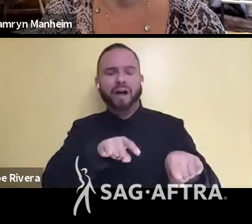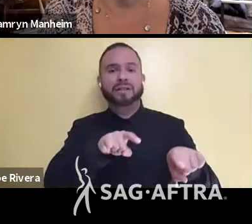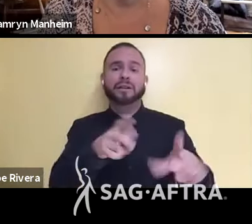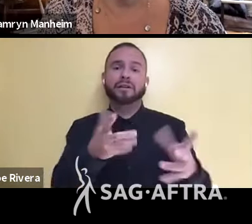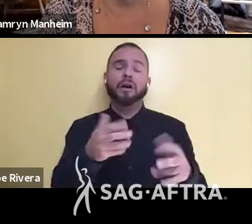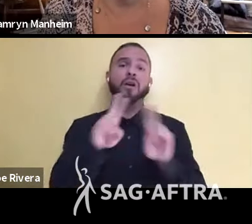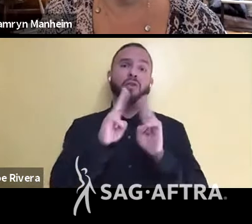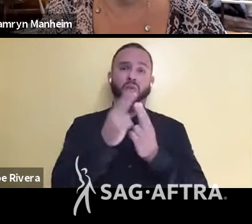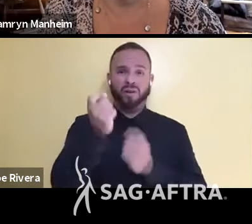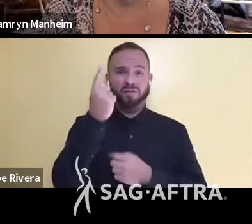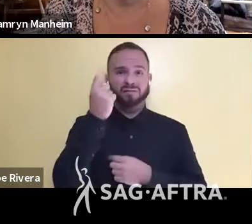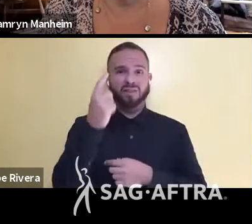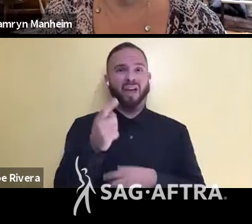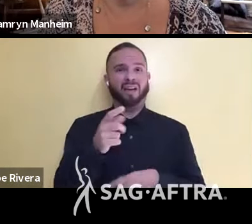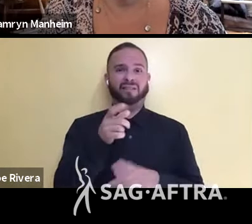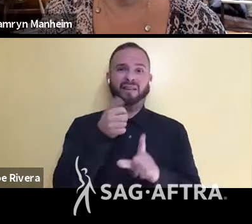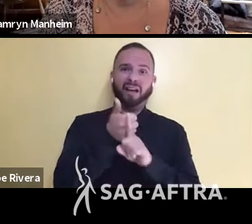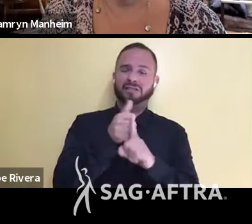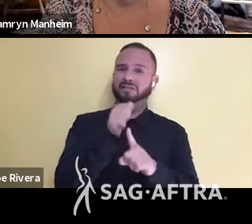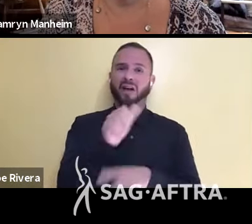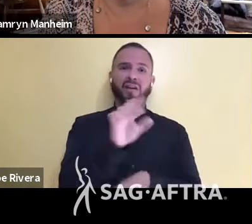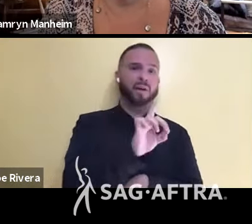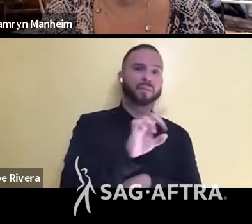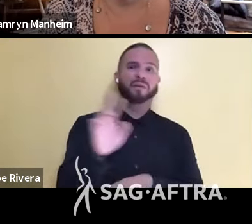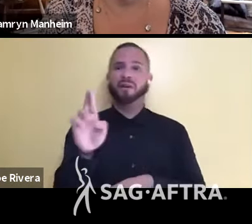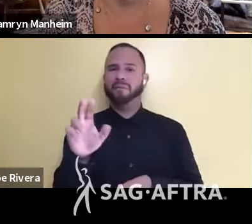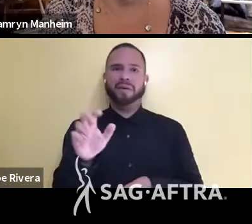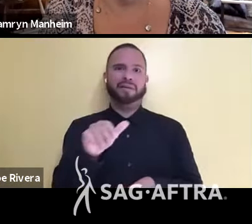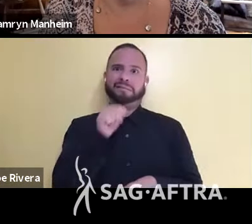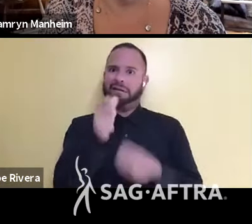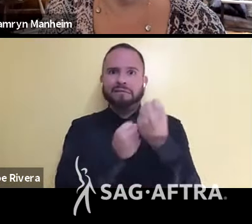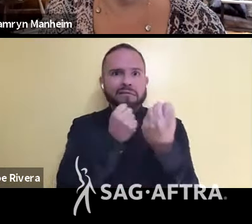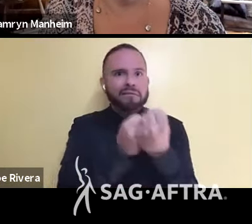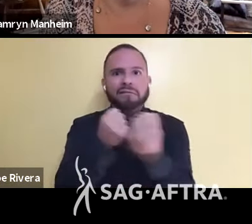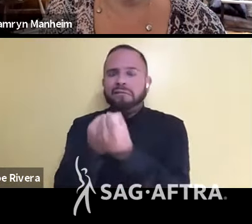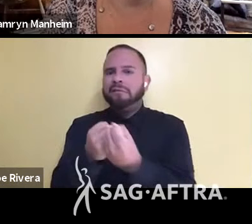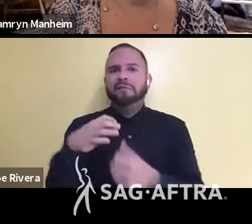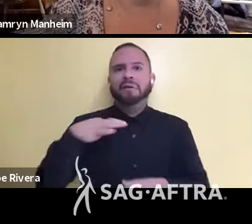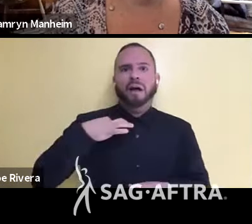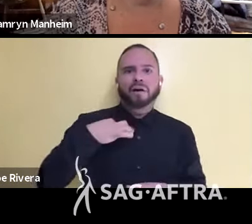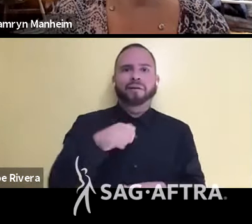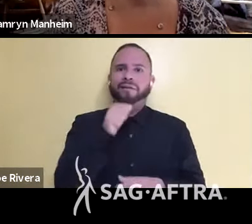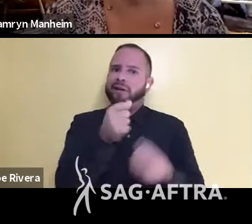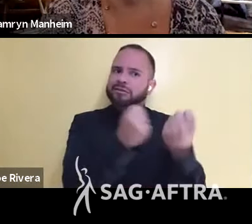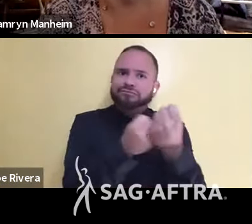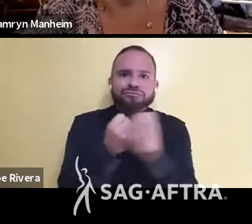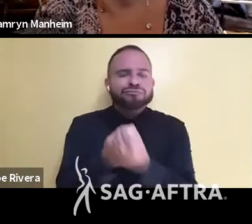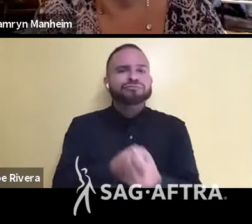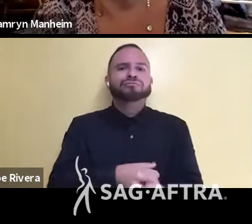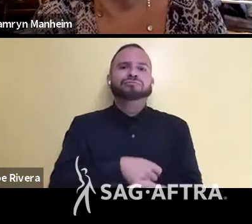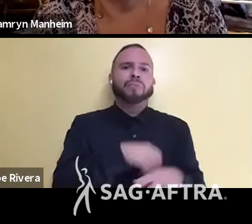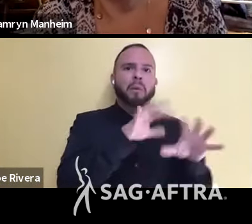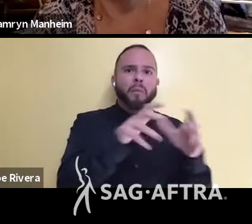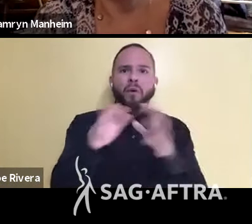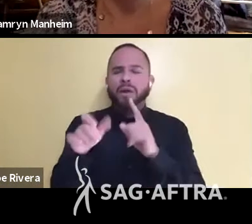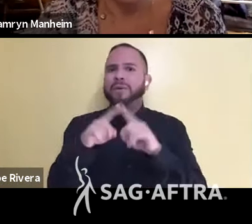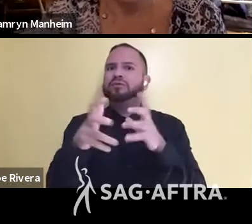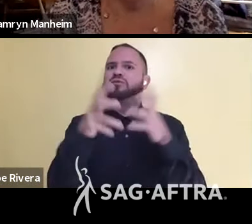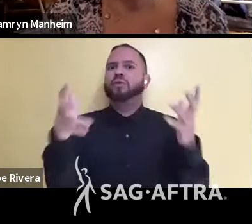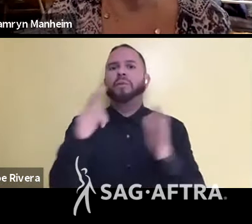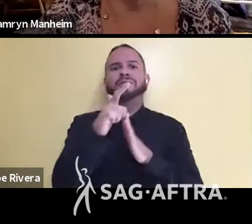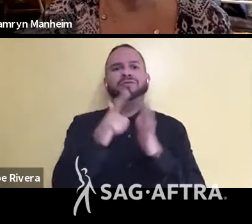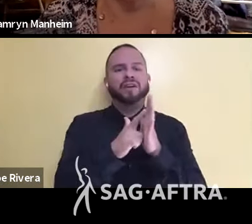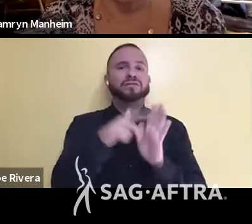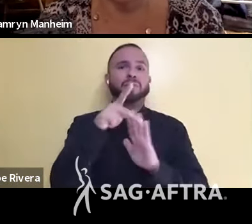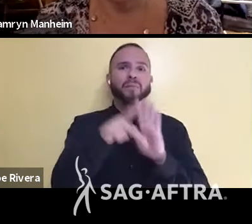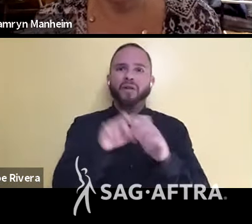actually nonpartisan and does not advocate or endorse candidates or parties, there is so much legislative and policy work that